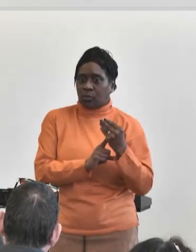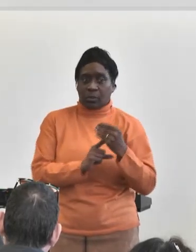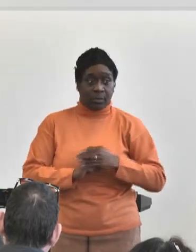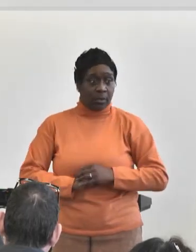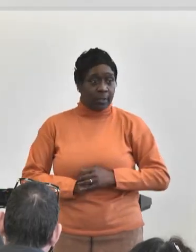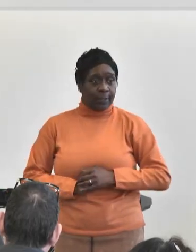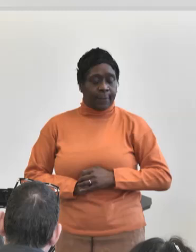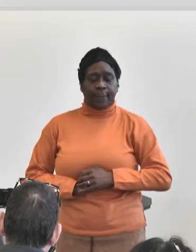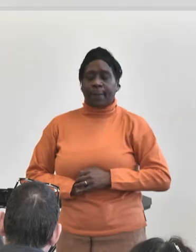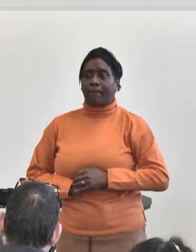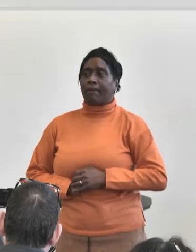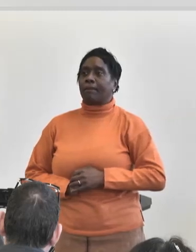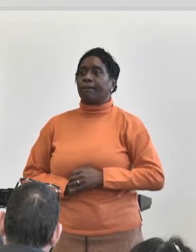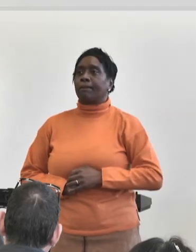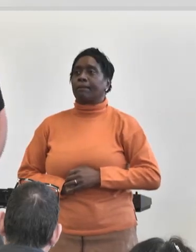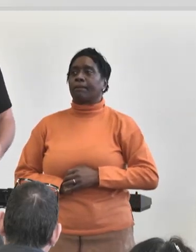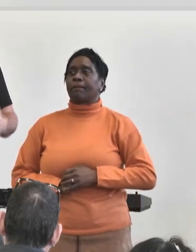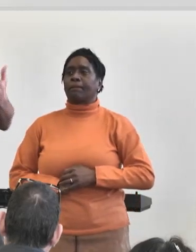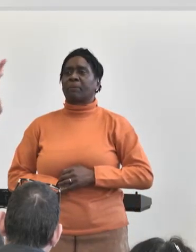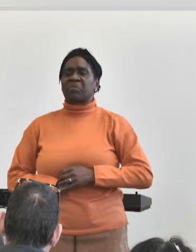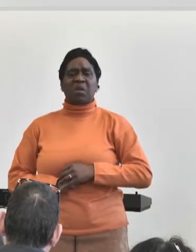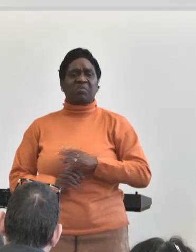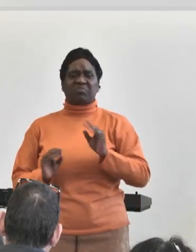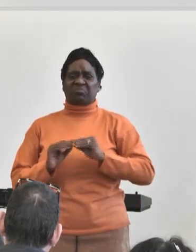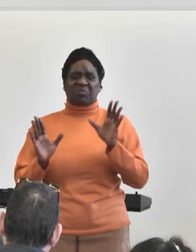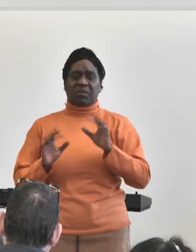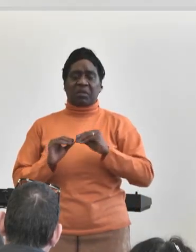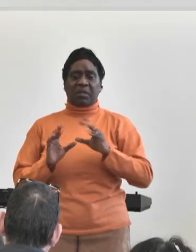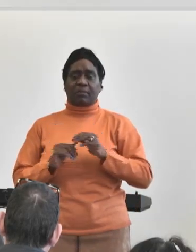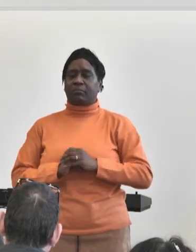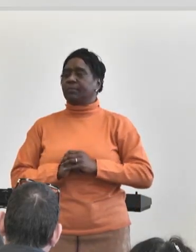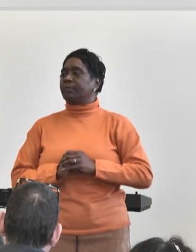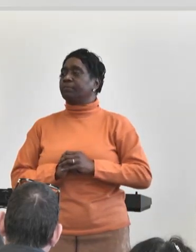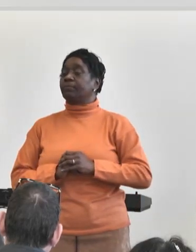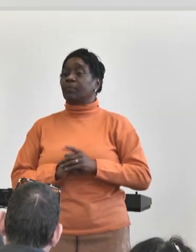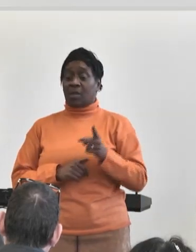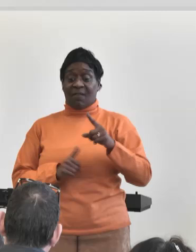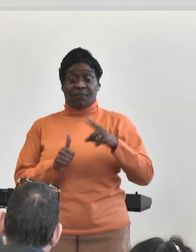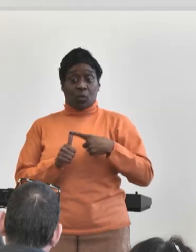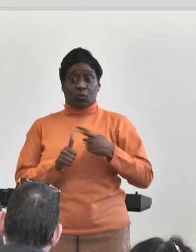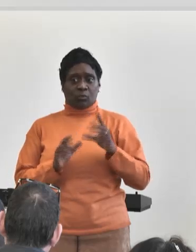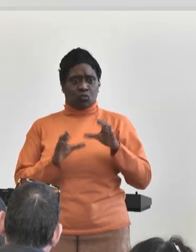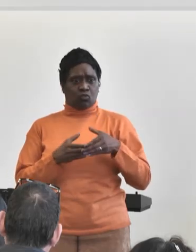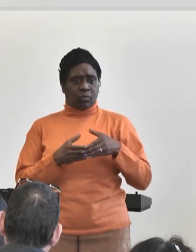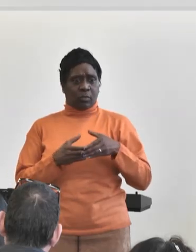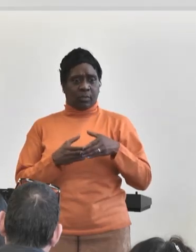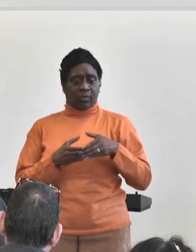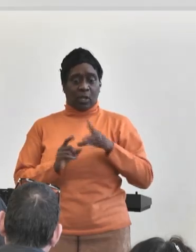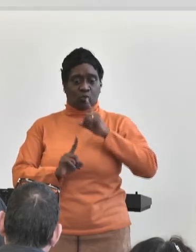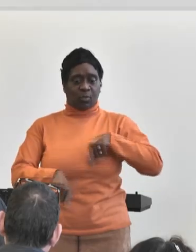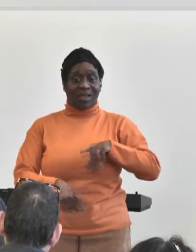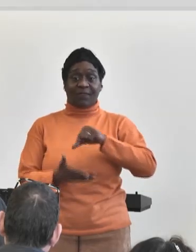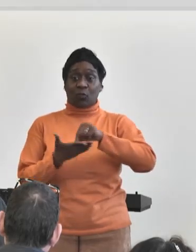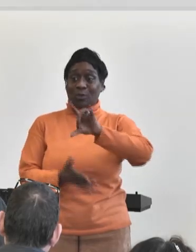cómo es que debemos creer en nuestra propia cultura. I'm going to hit it very quickly. Voy a ir rápido a esto. They, first of all, their response, look at verse 8.